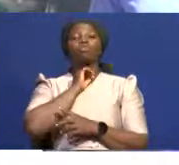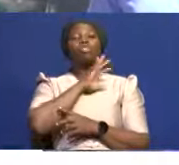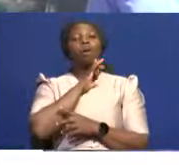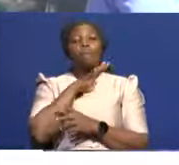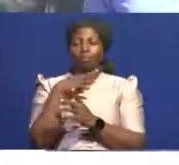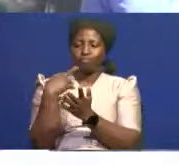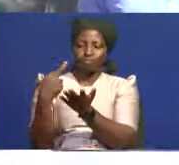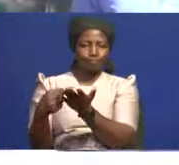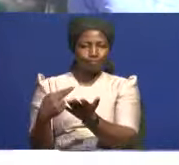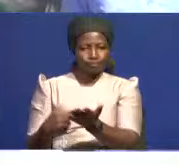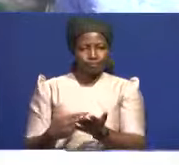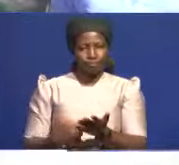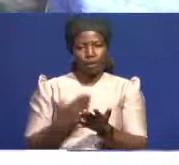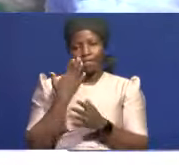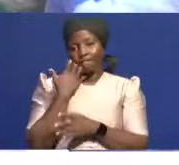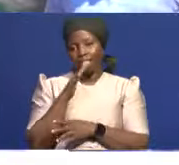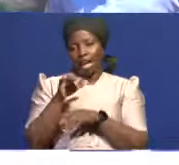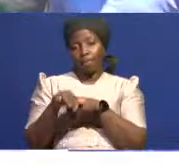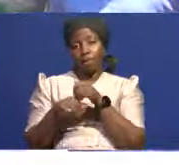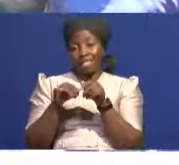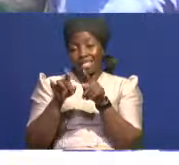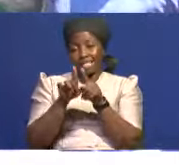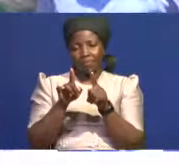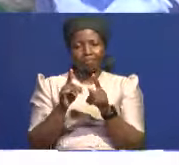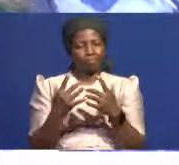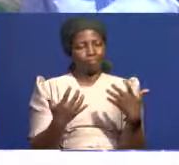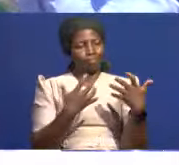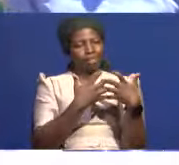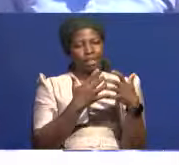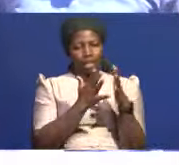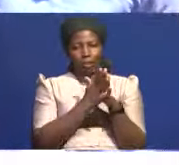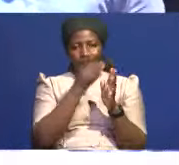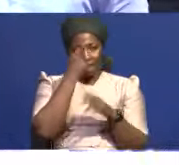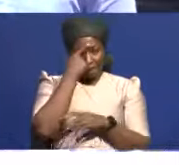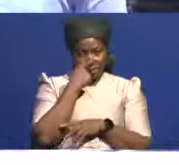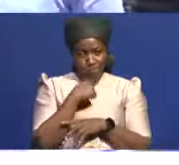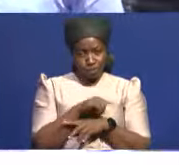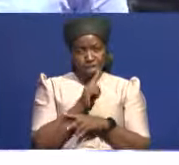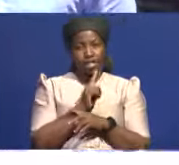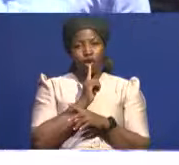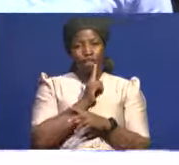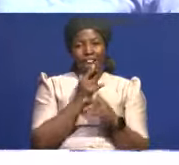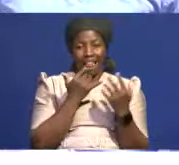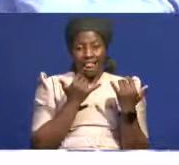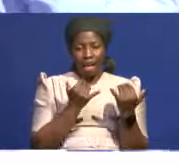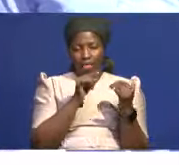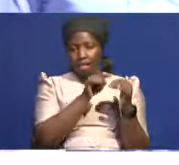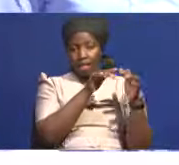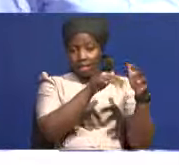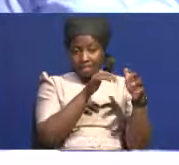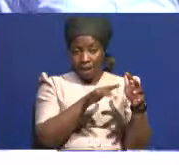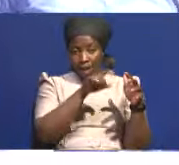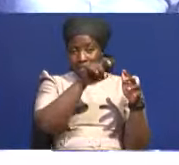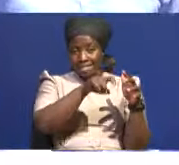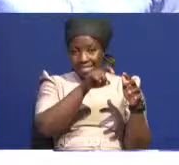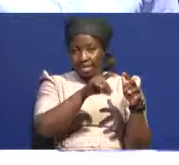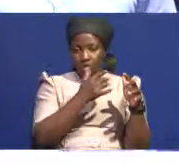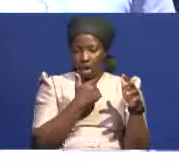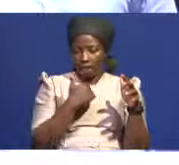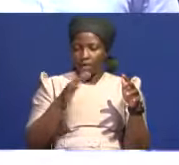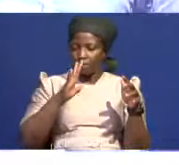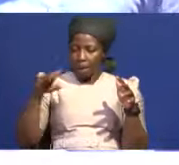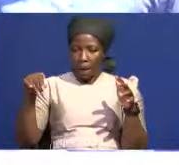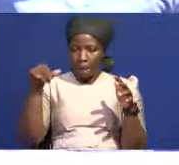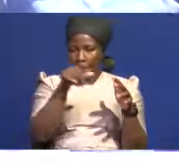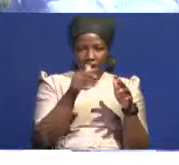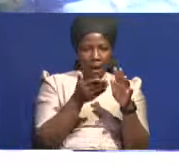the same, as in line with the policy directive now, that farmer ought to have been